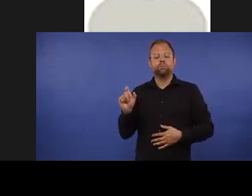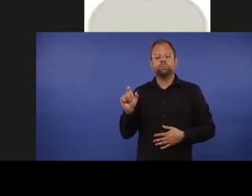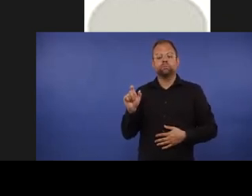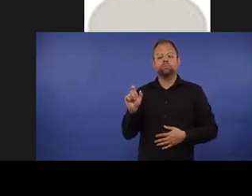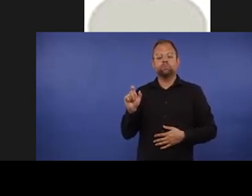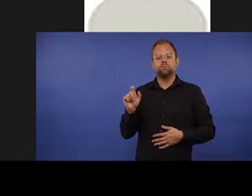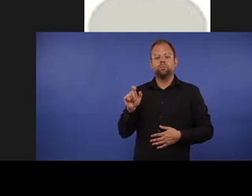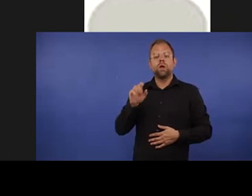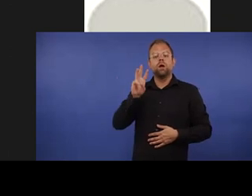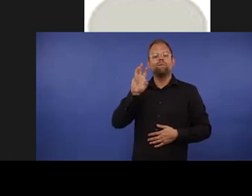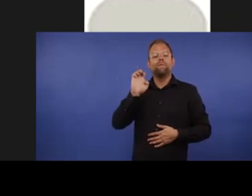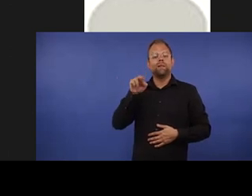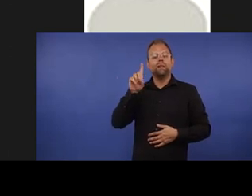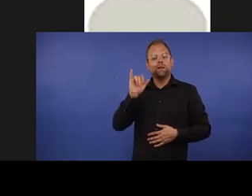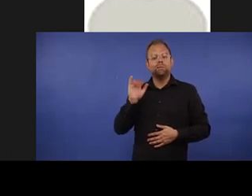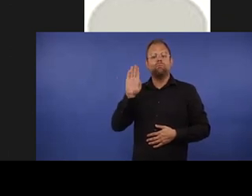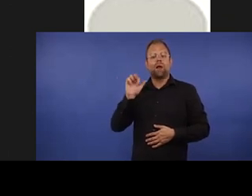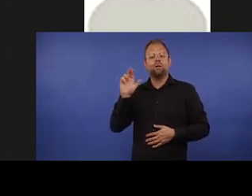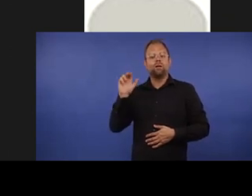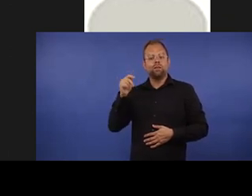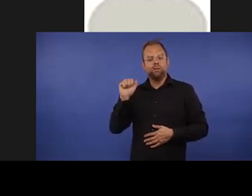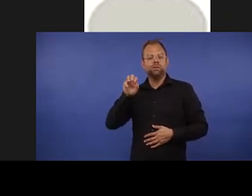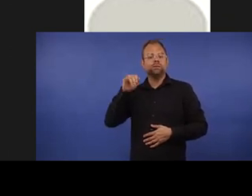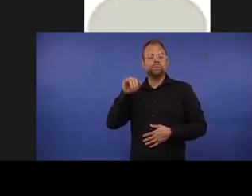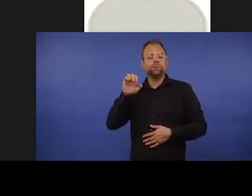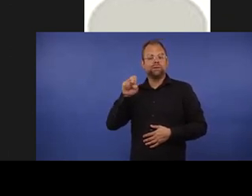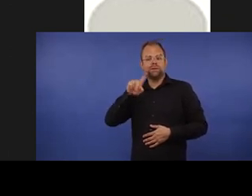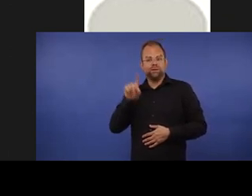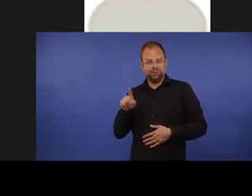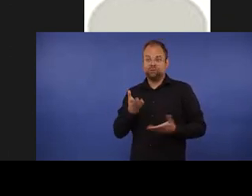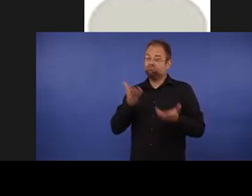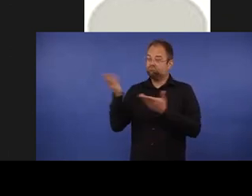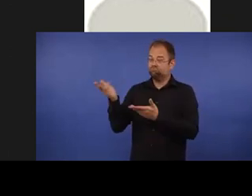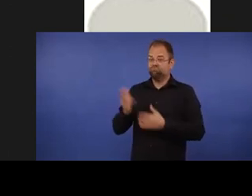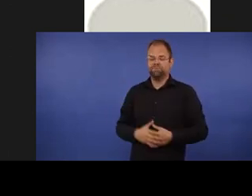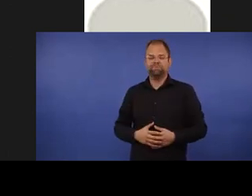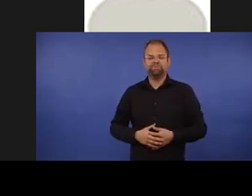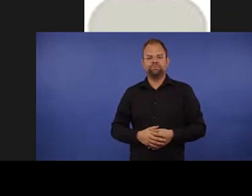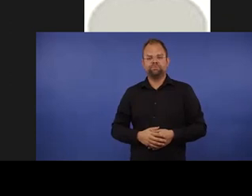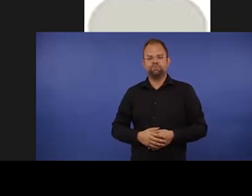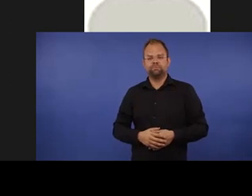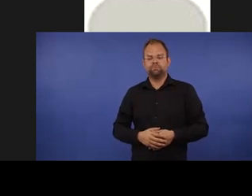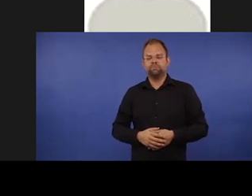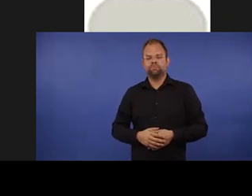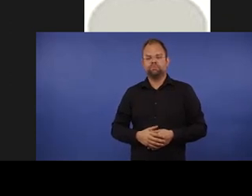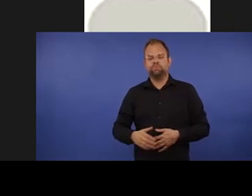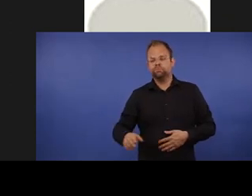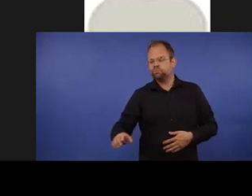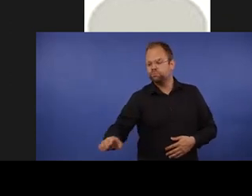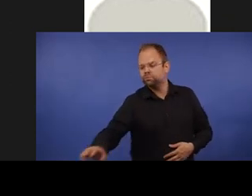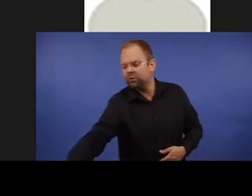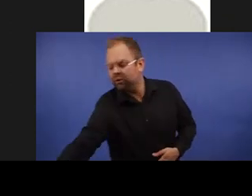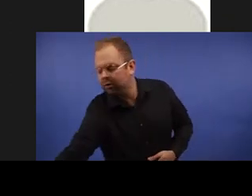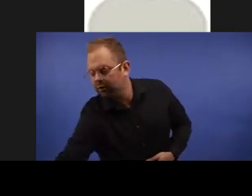Latin America is one of the most unequal regions of the world. It is estimated that it has a population of 635